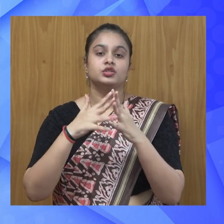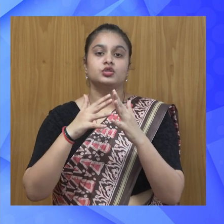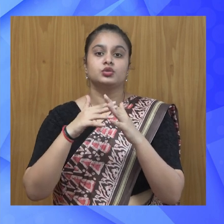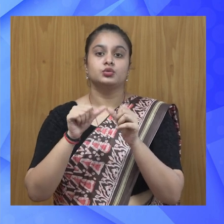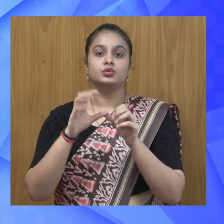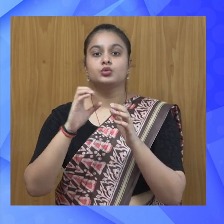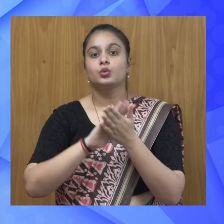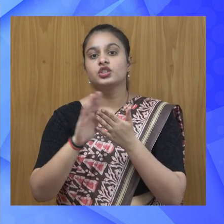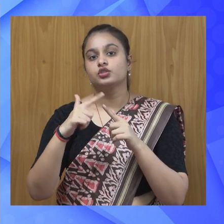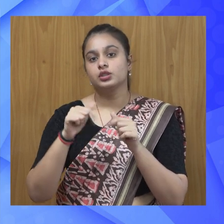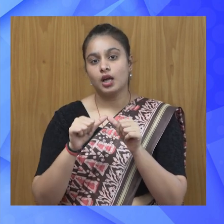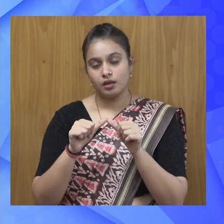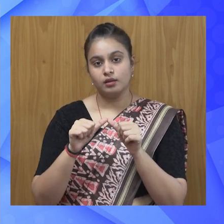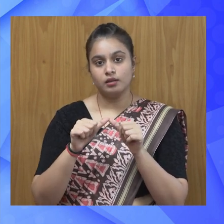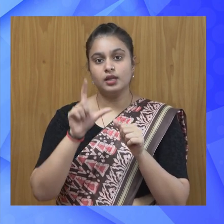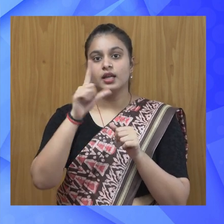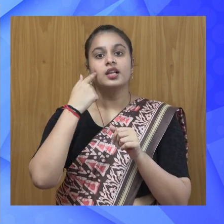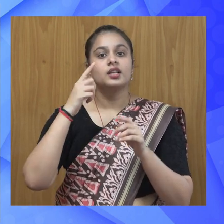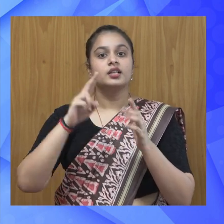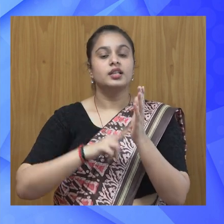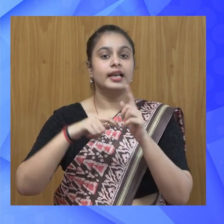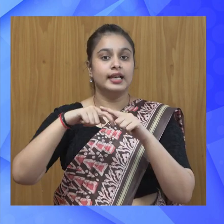CERT. So you can go through this link